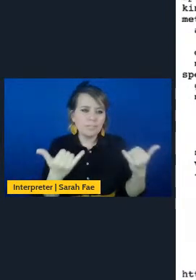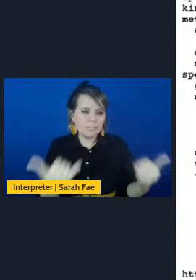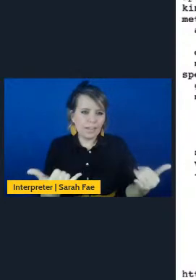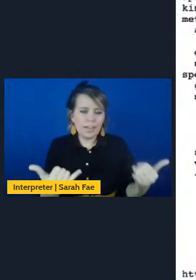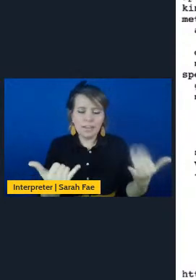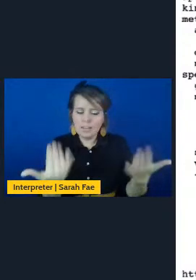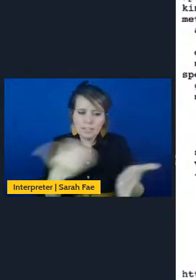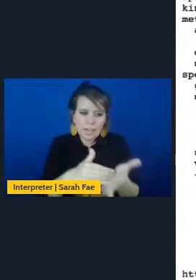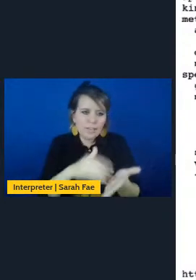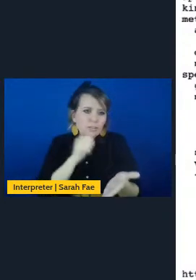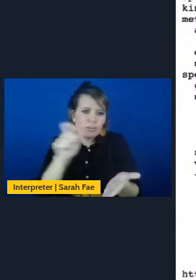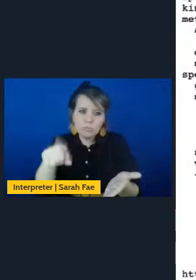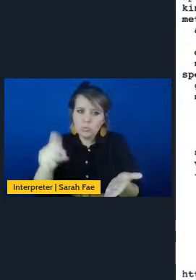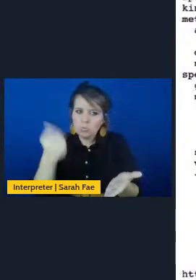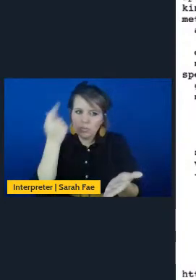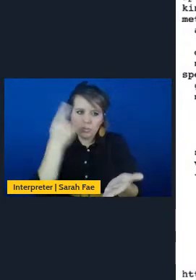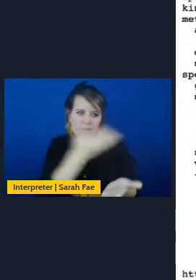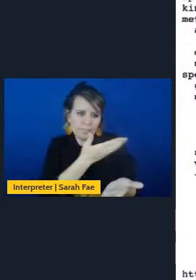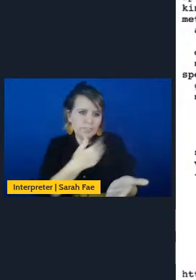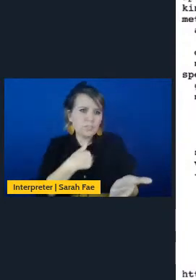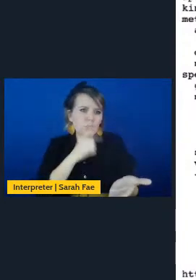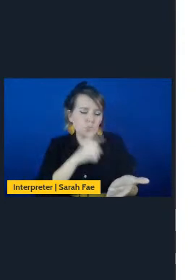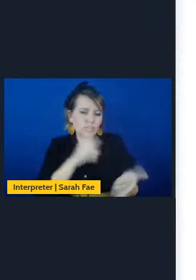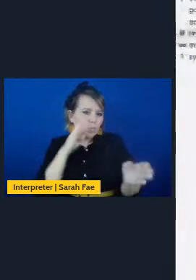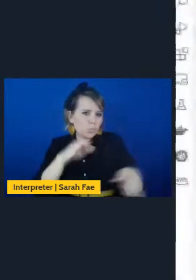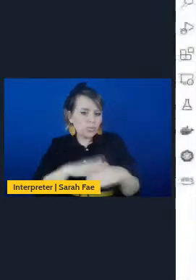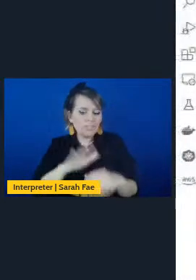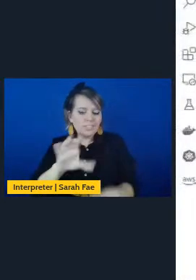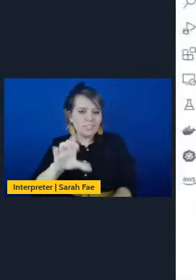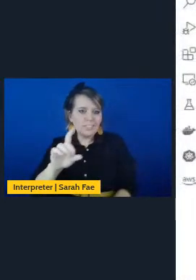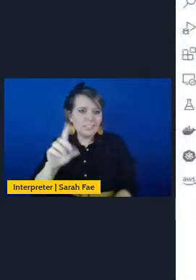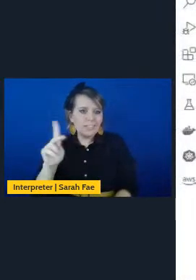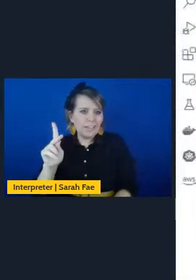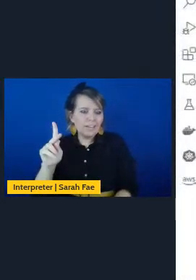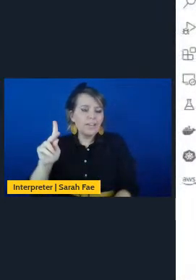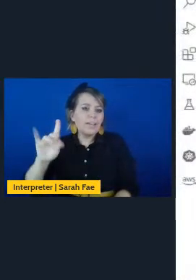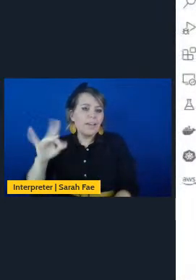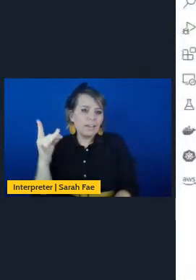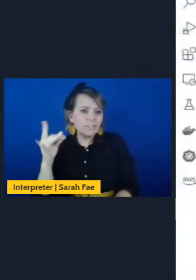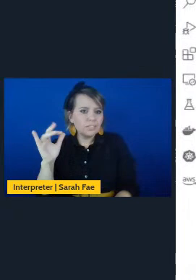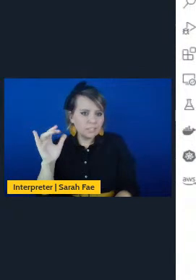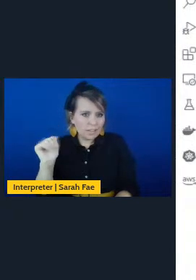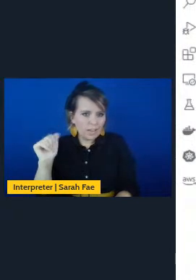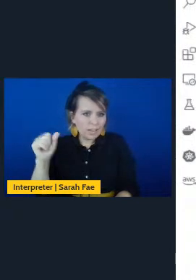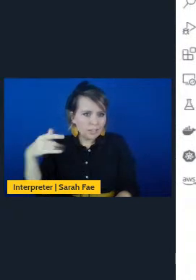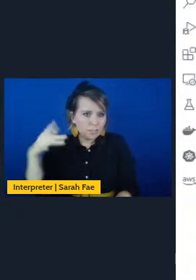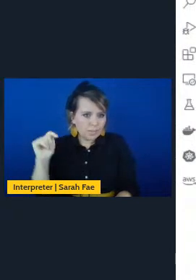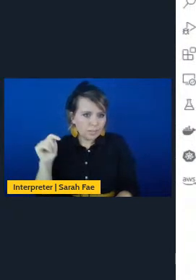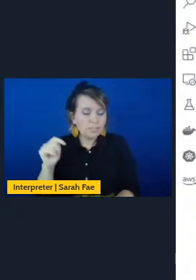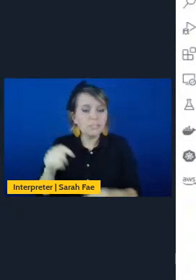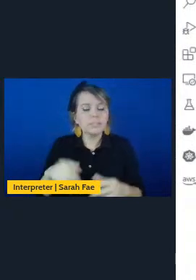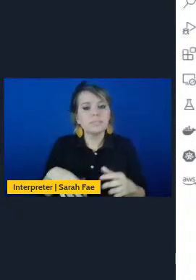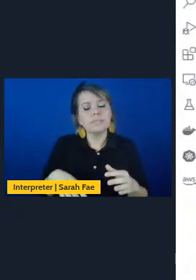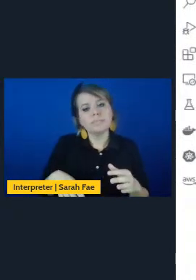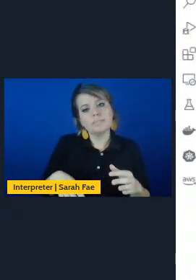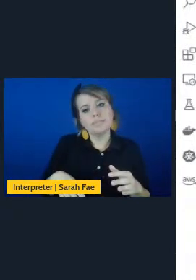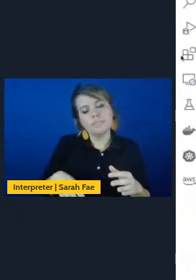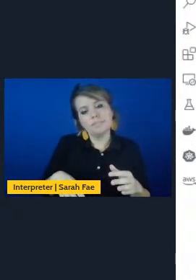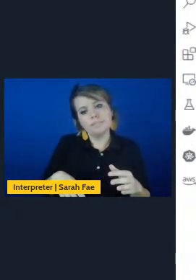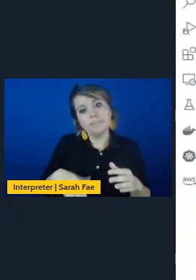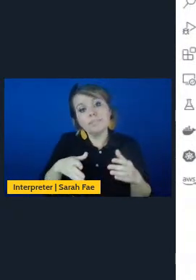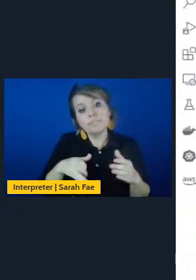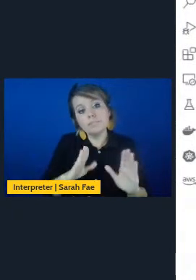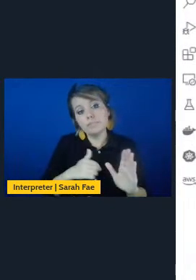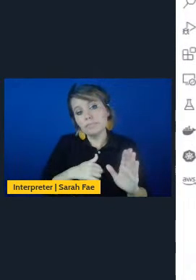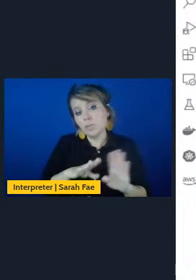again, I'm going to just focus on the CDKs aspects. All right, so like I said, imported CRDs, and let me